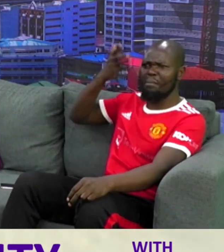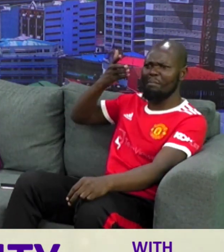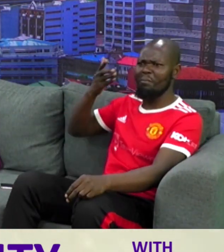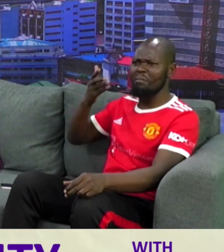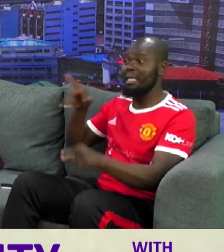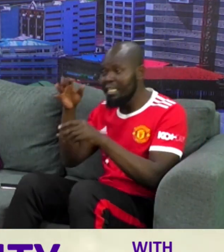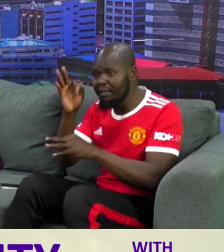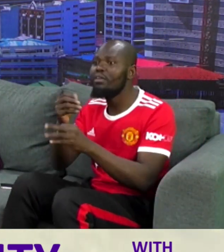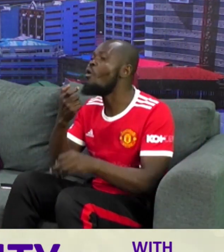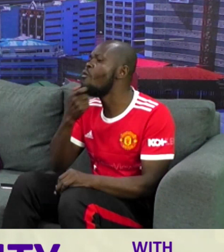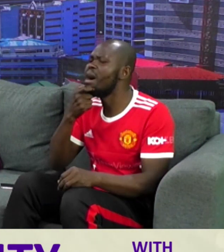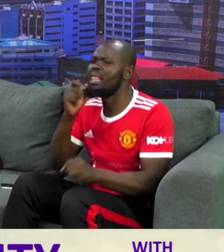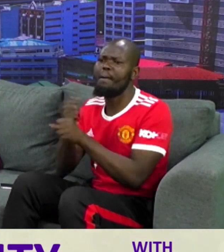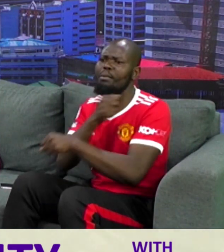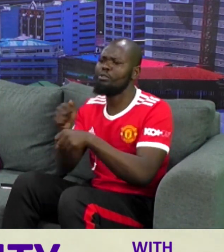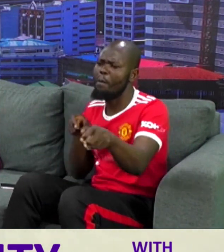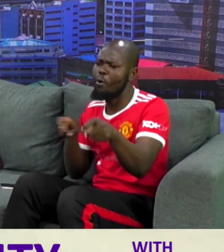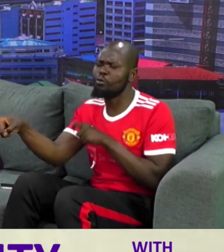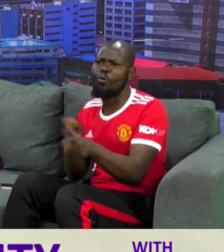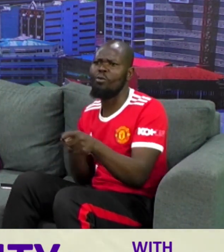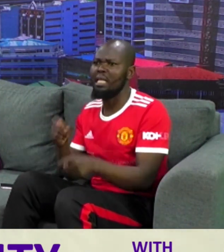and then there were foul